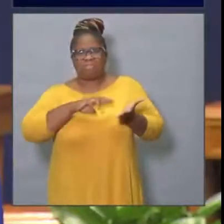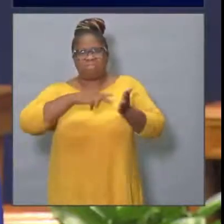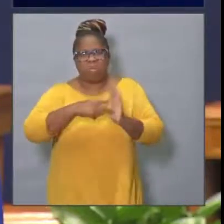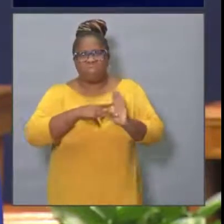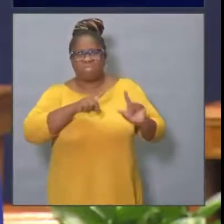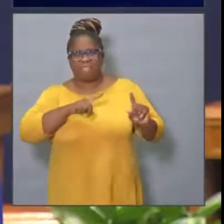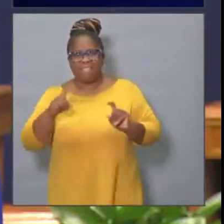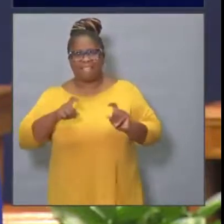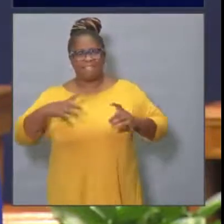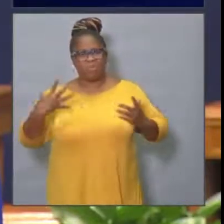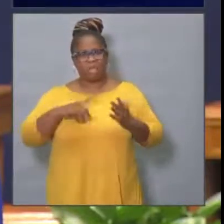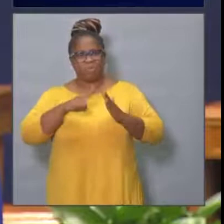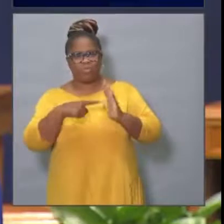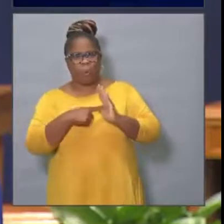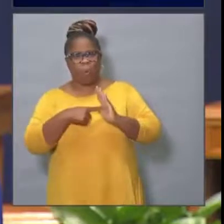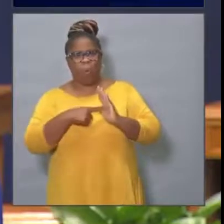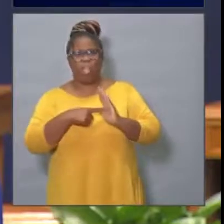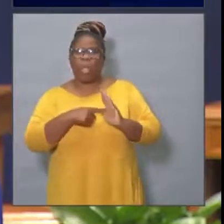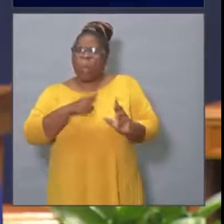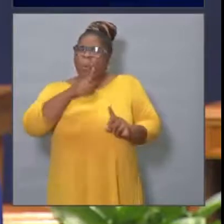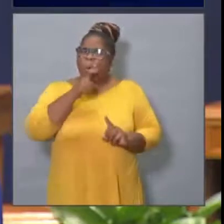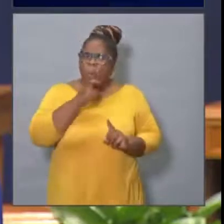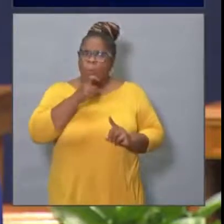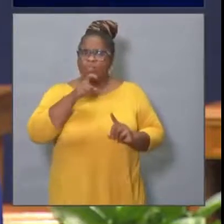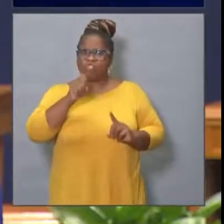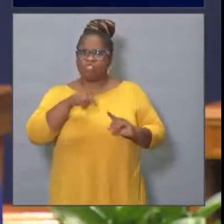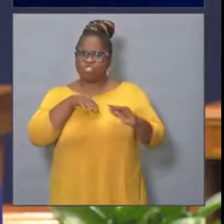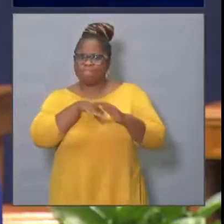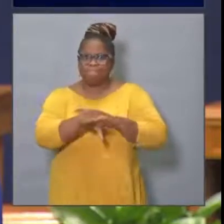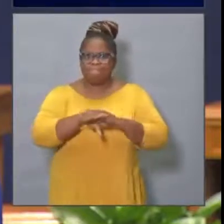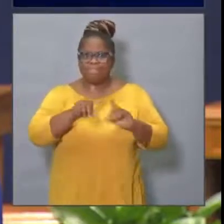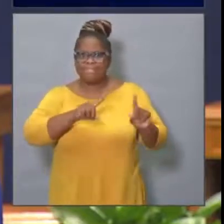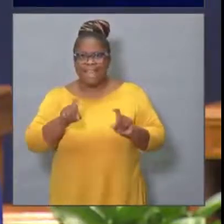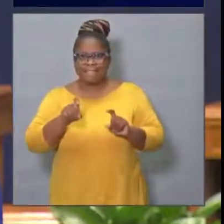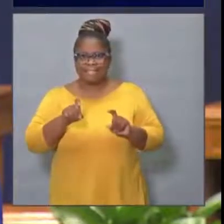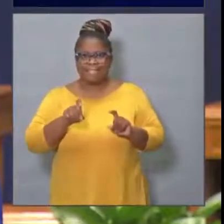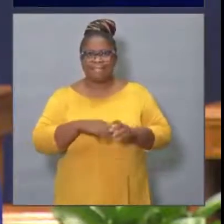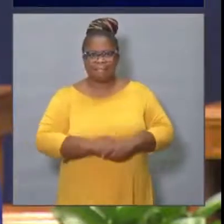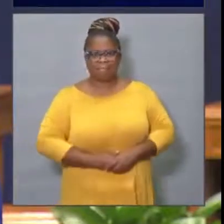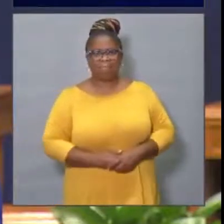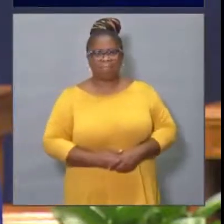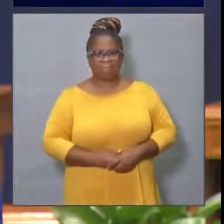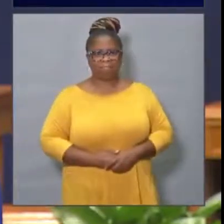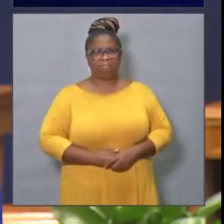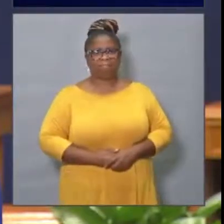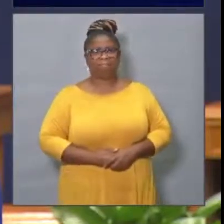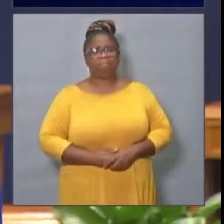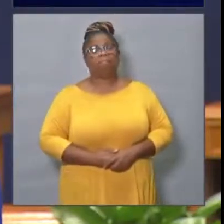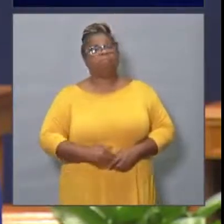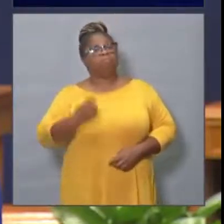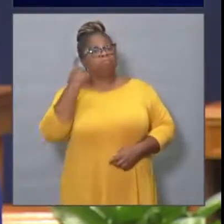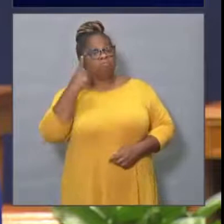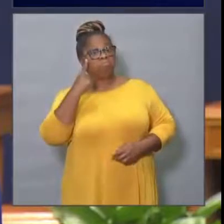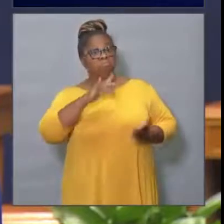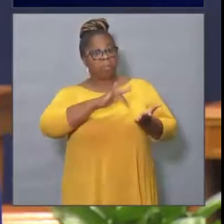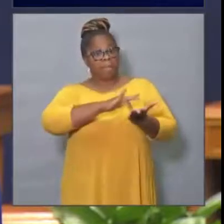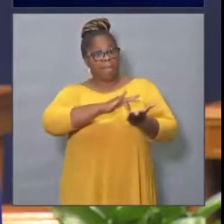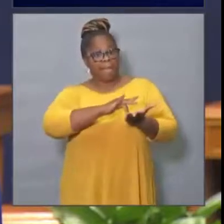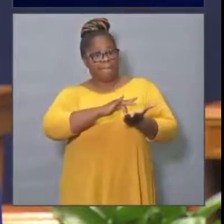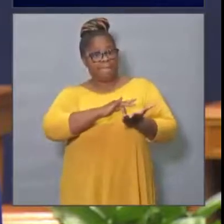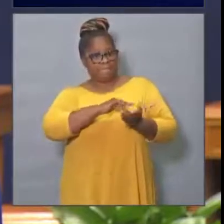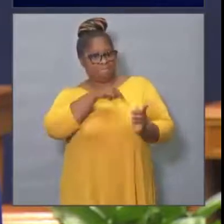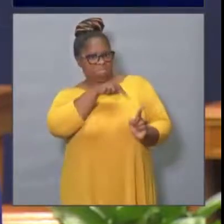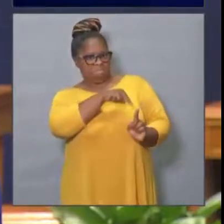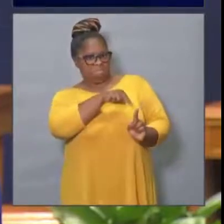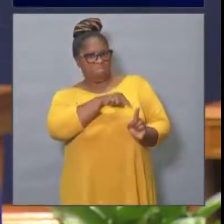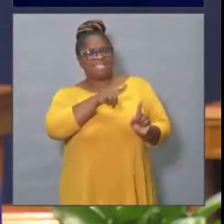COVID and really think about who needs to be tested. So let's back up a little bit. So in medicine, many tests, as you all know, are used